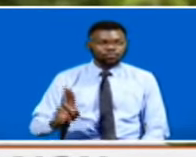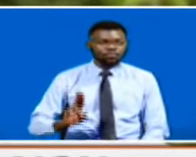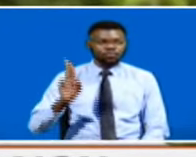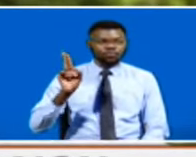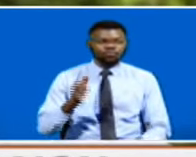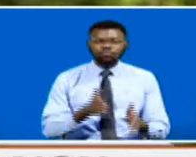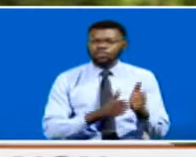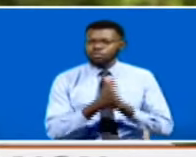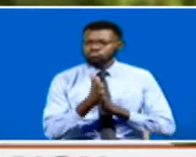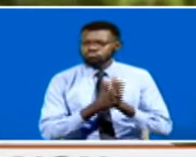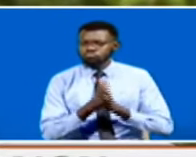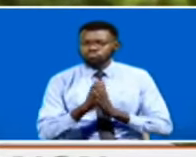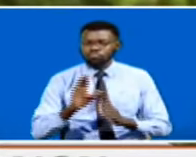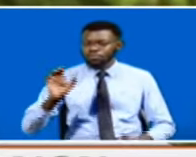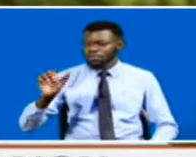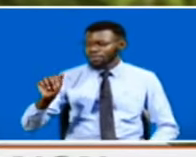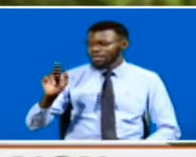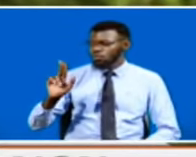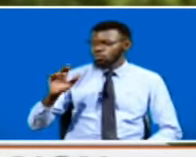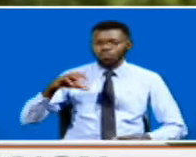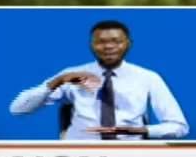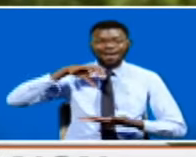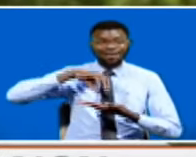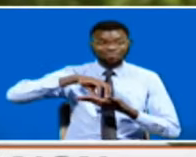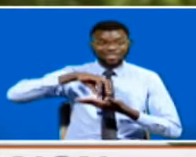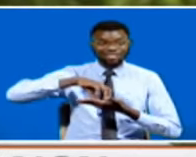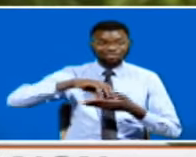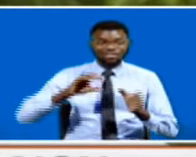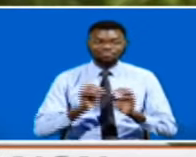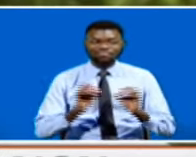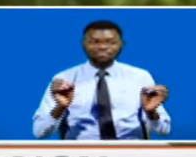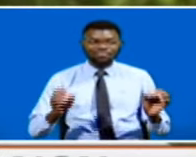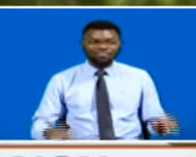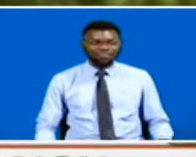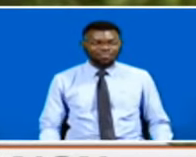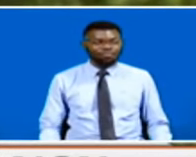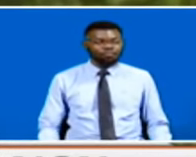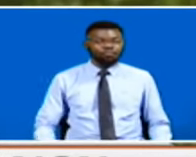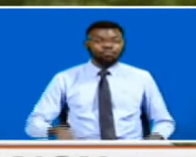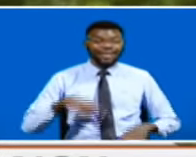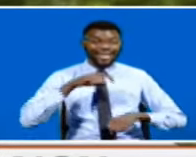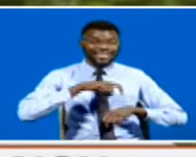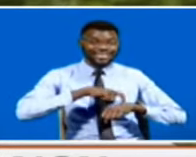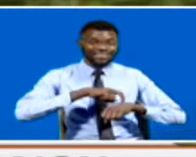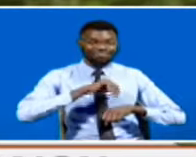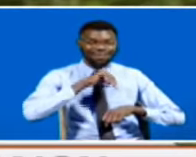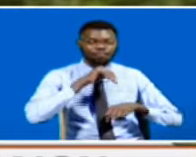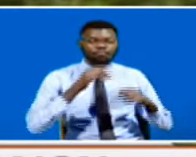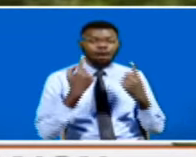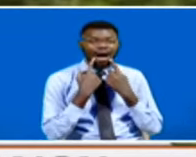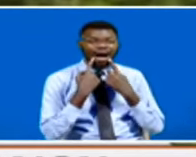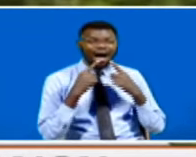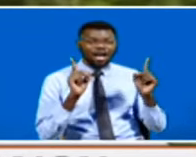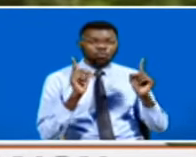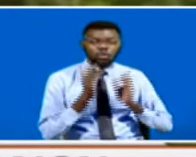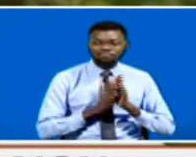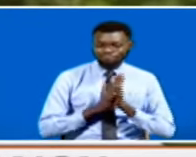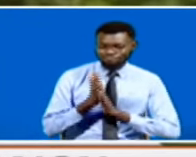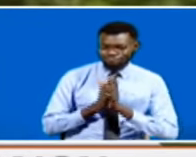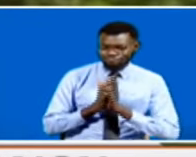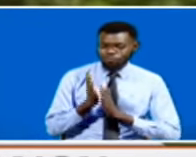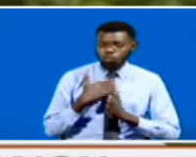position. The minute Raila announced his intention to go for